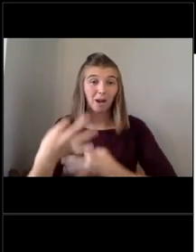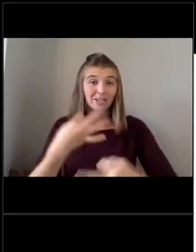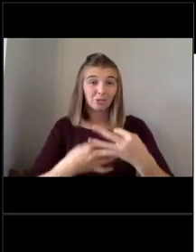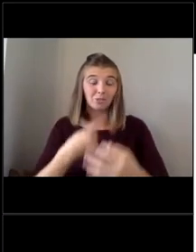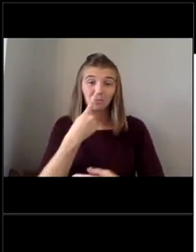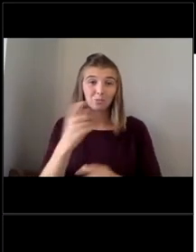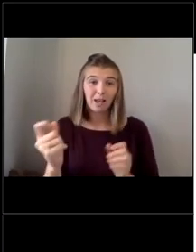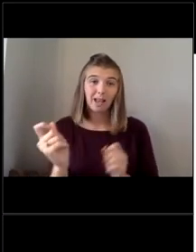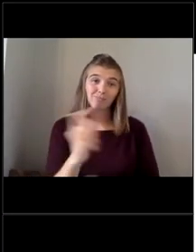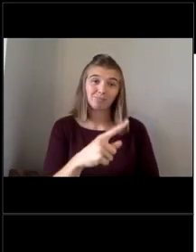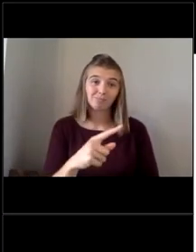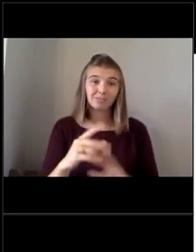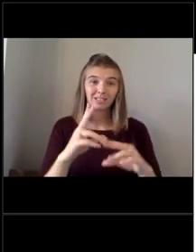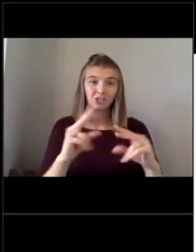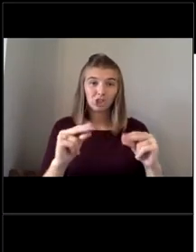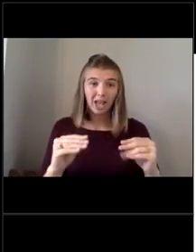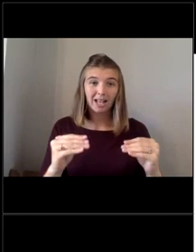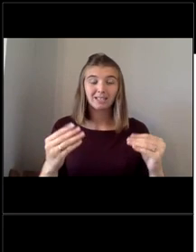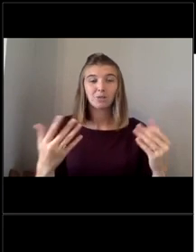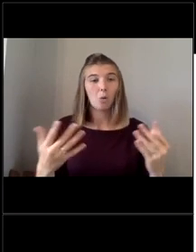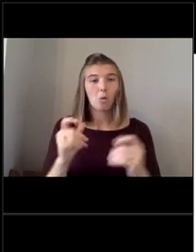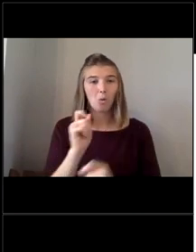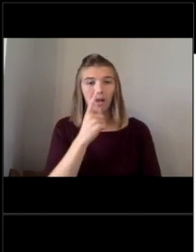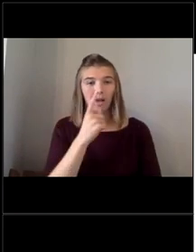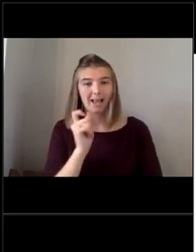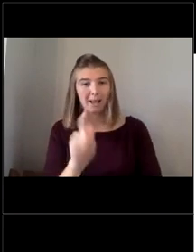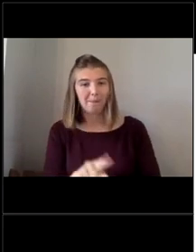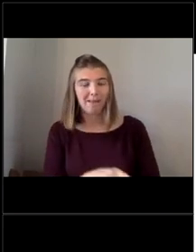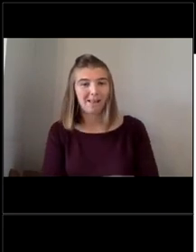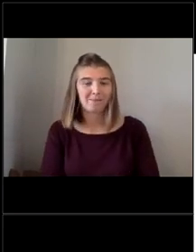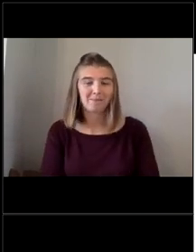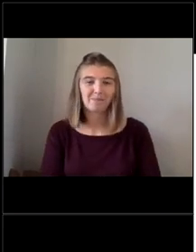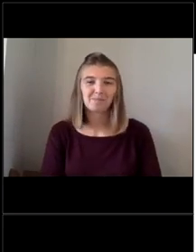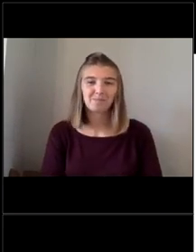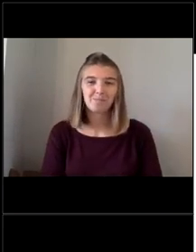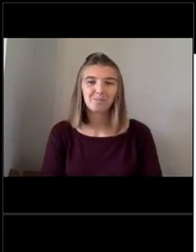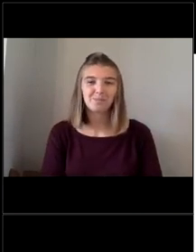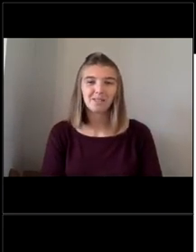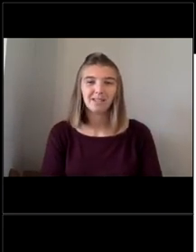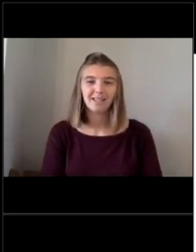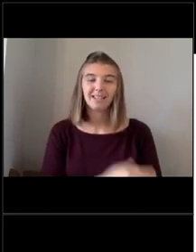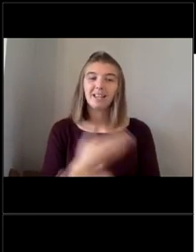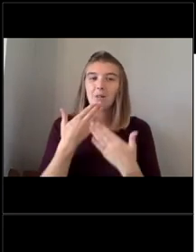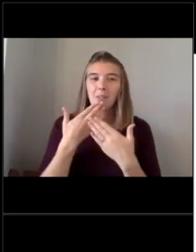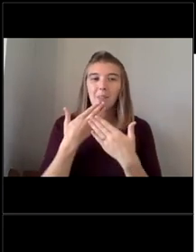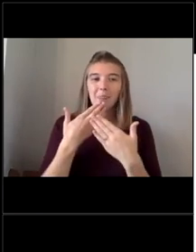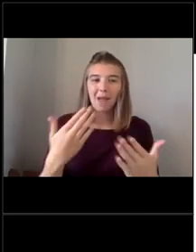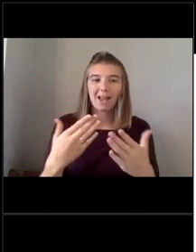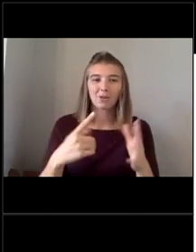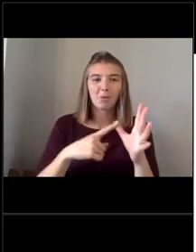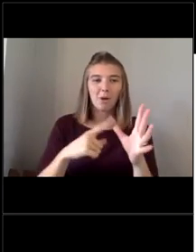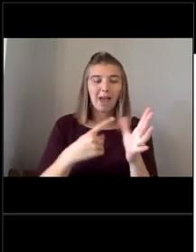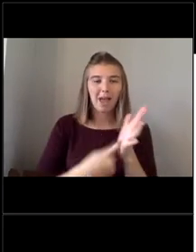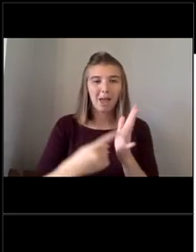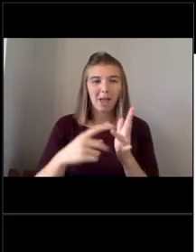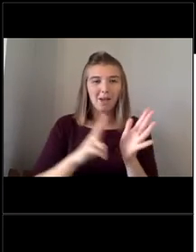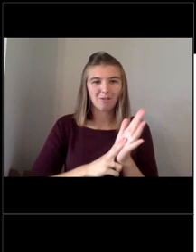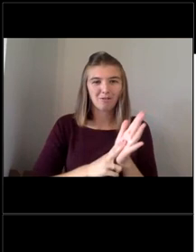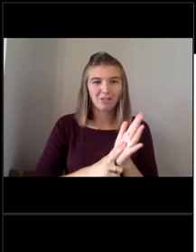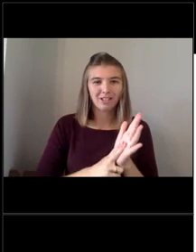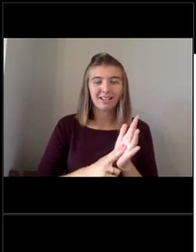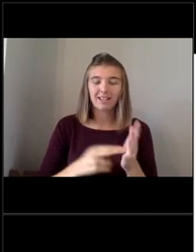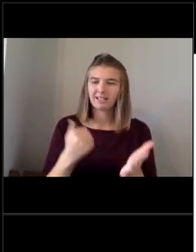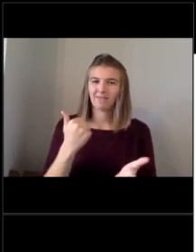feel free to ask. Thank you very much, Aaron. Thank you so much for joining us. Well, it's great to see that you're taking